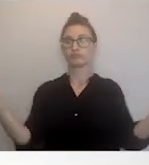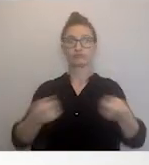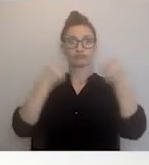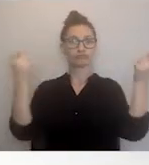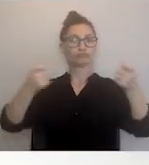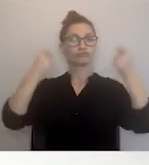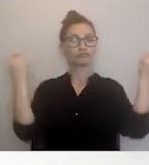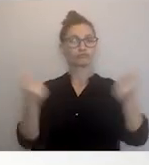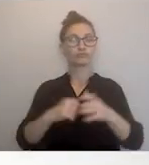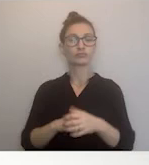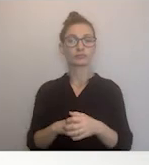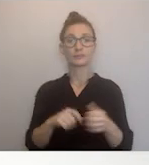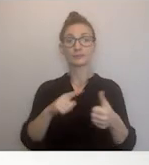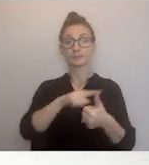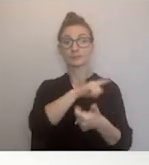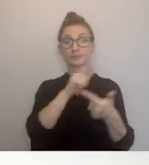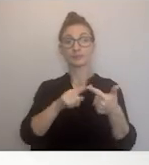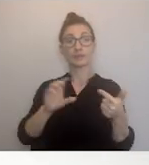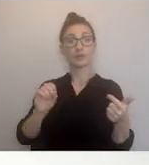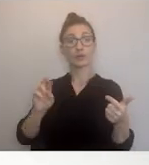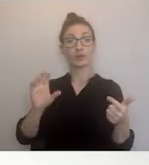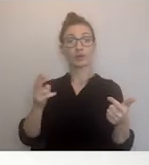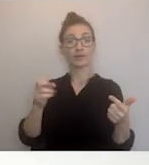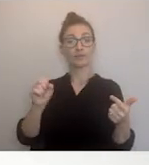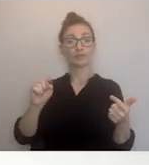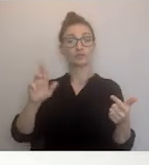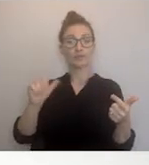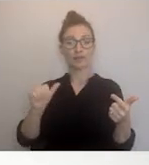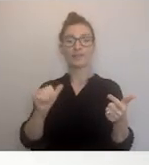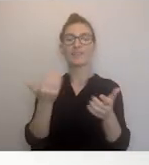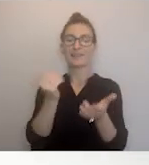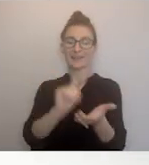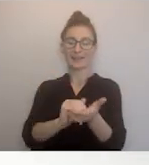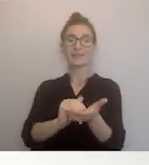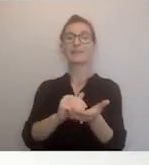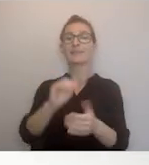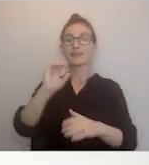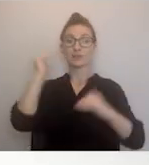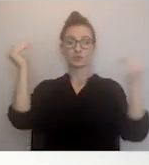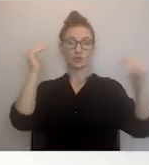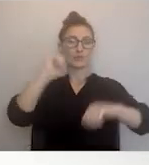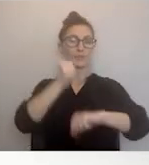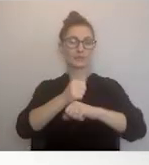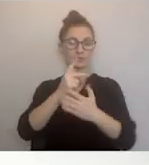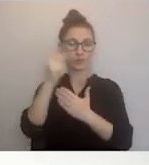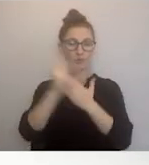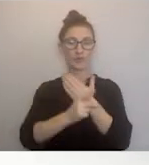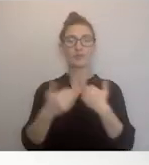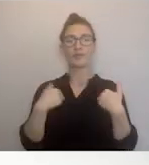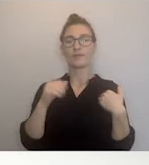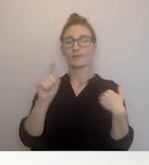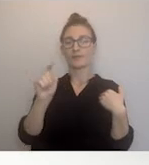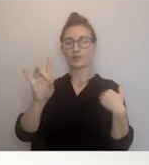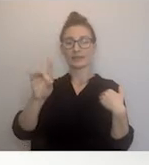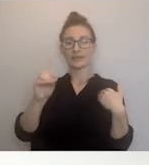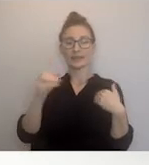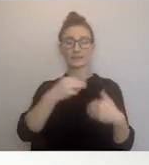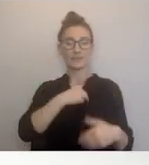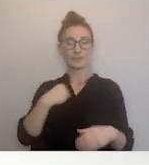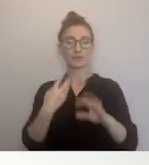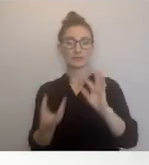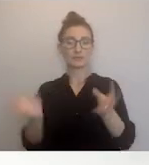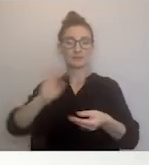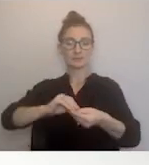big presentation we do out in Longwood. And then we have an orchestra, and that's again an adult-based program with 180 members